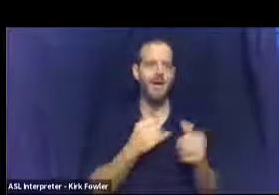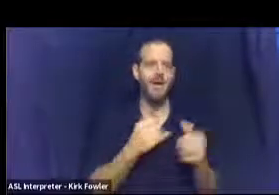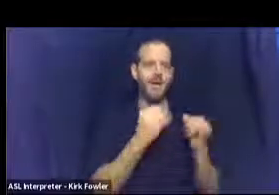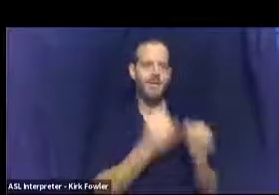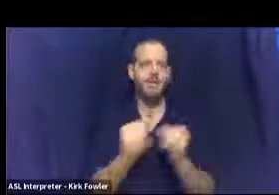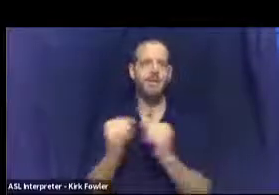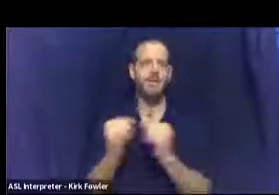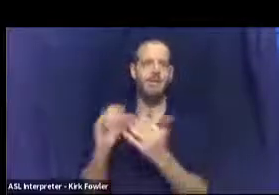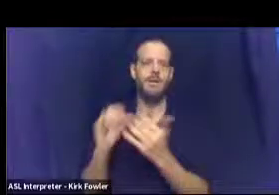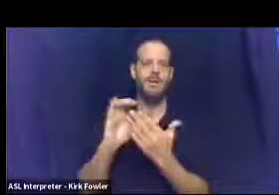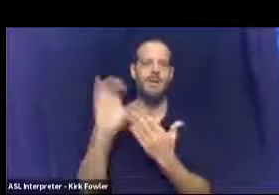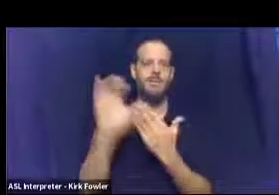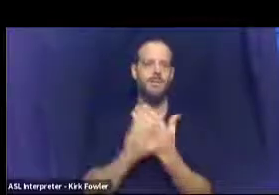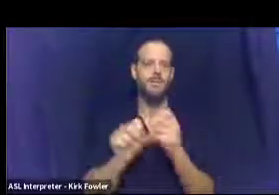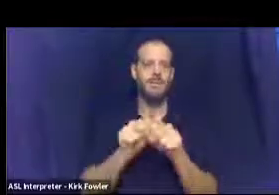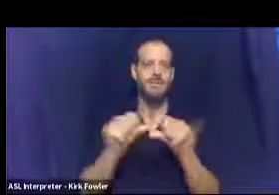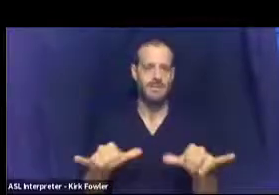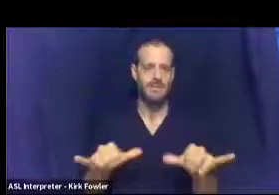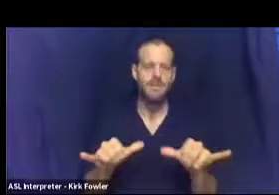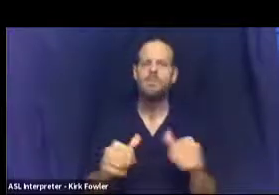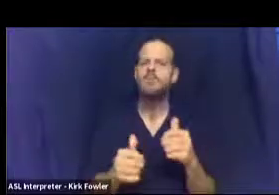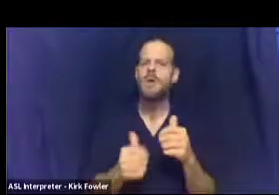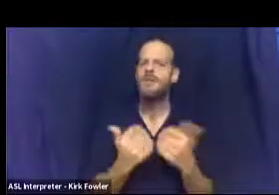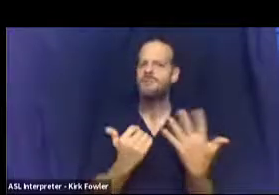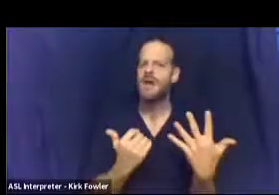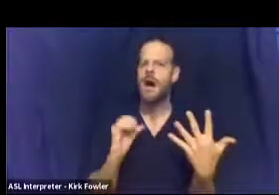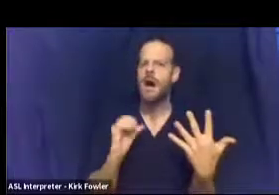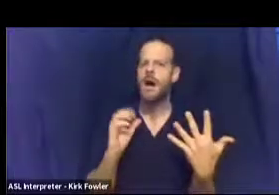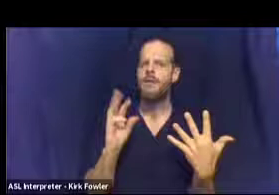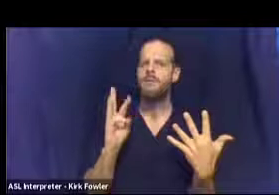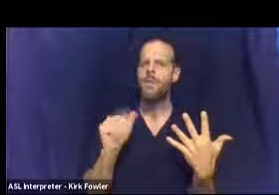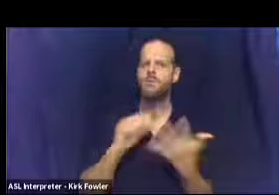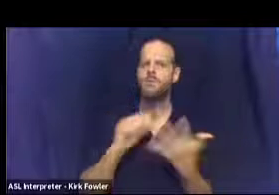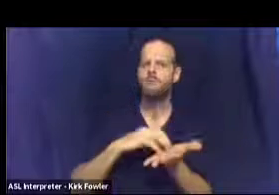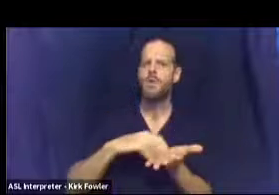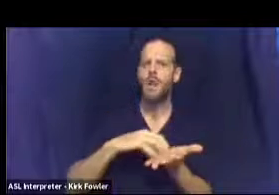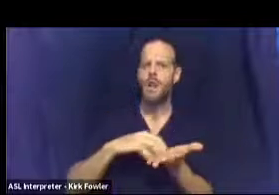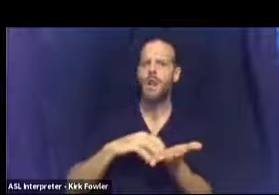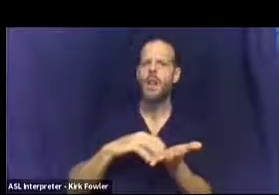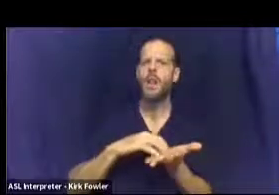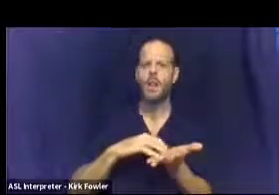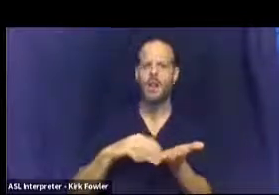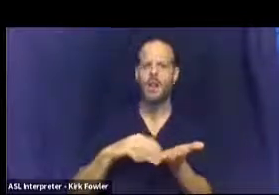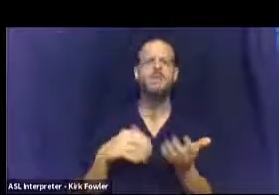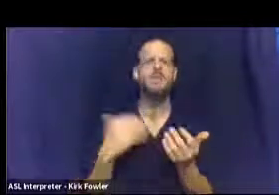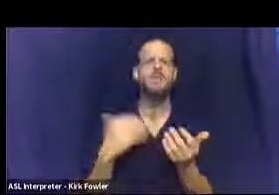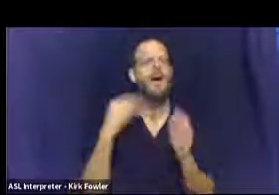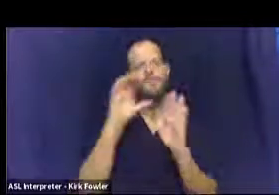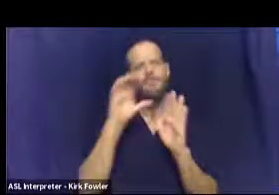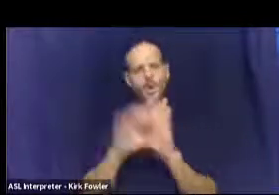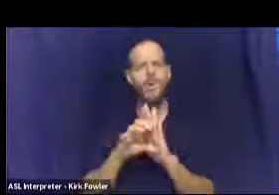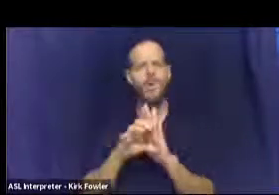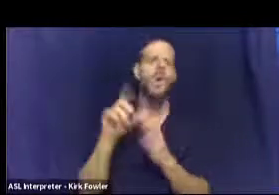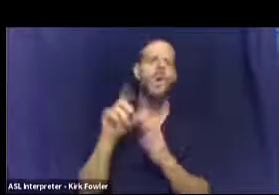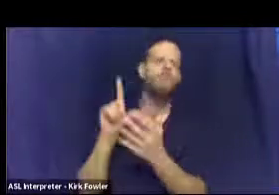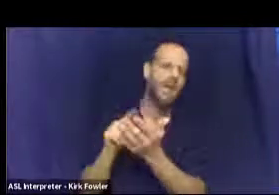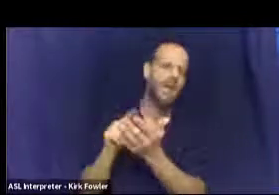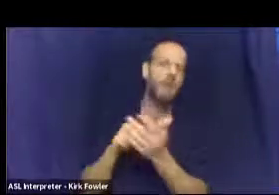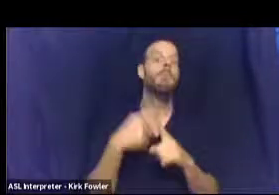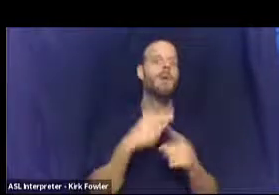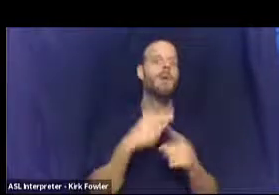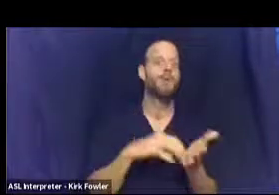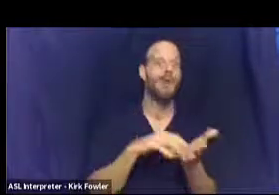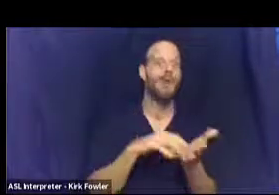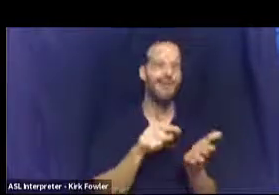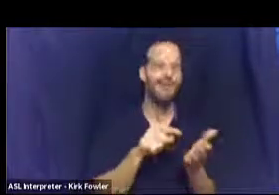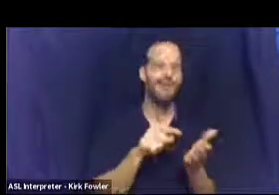five of them were Braille systems and then I had a couple of photo systems and print systems. so, again, super